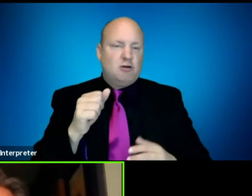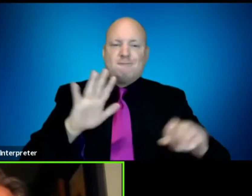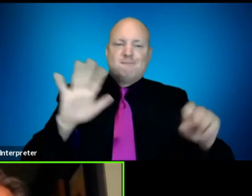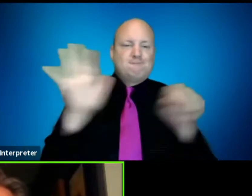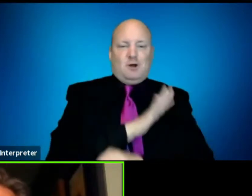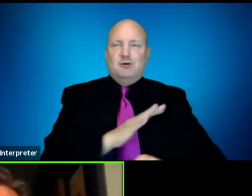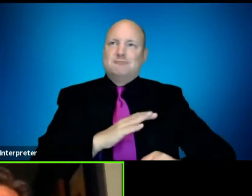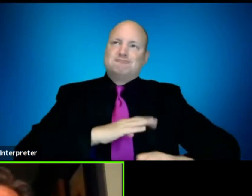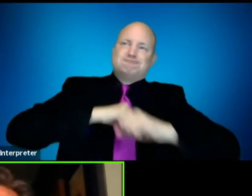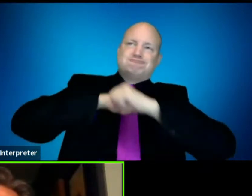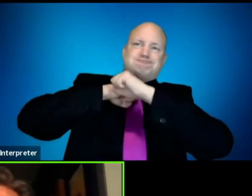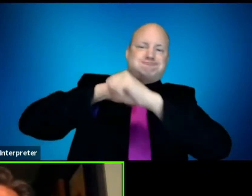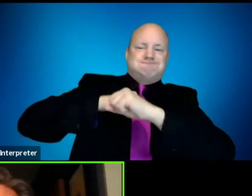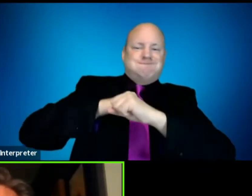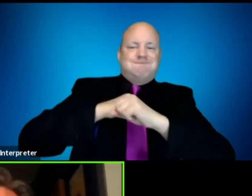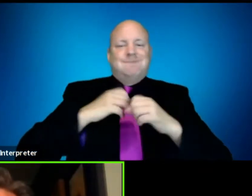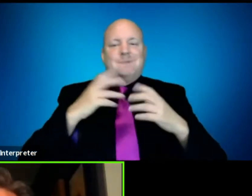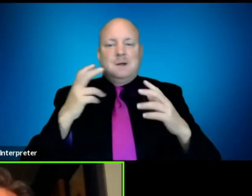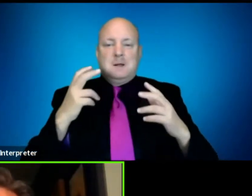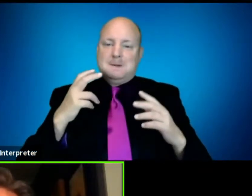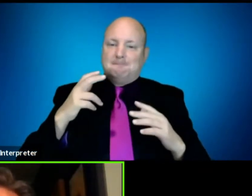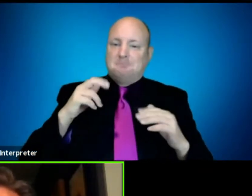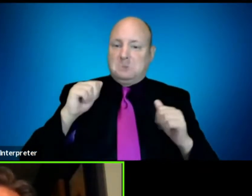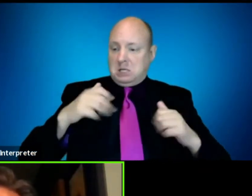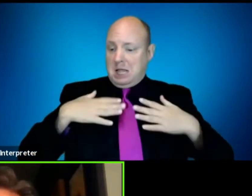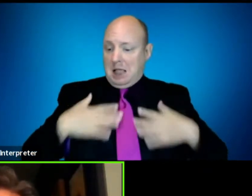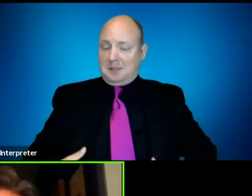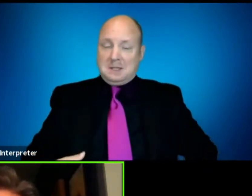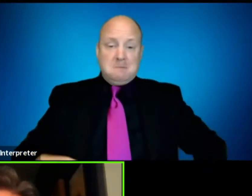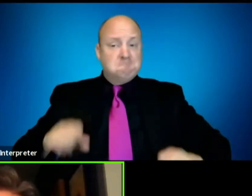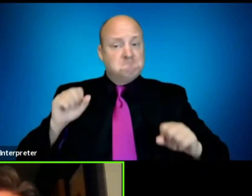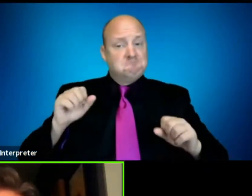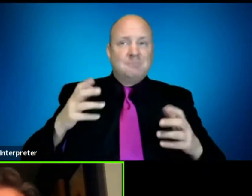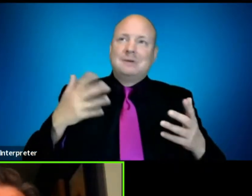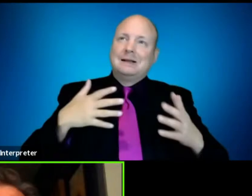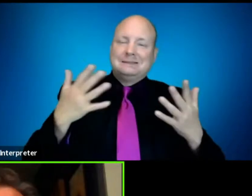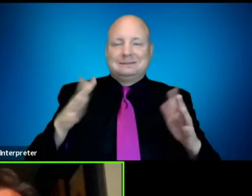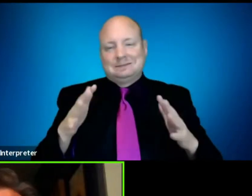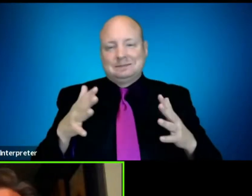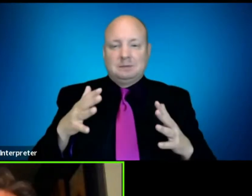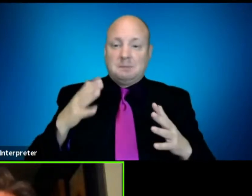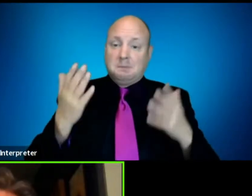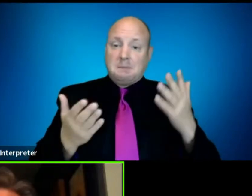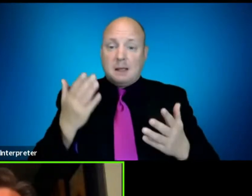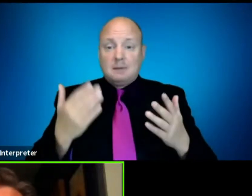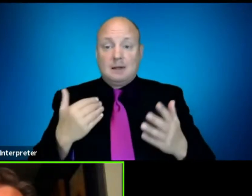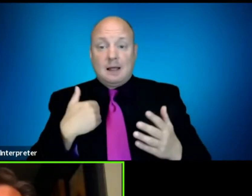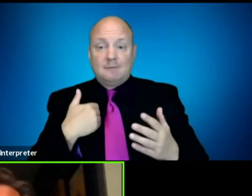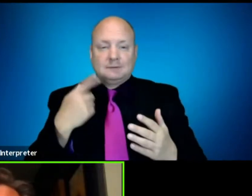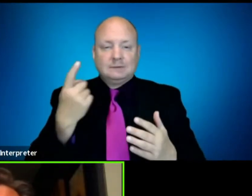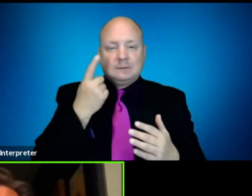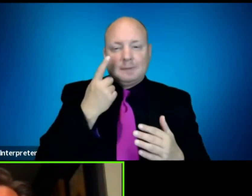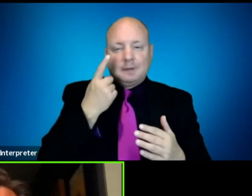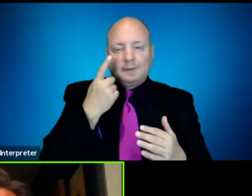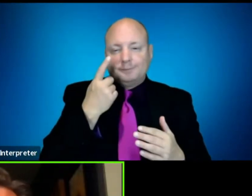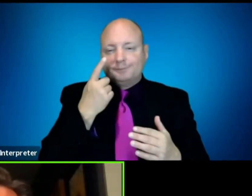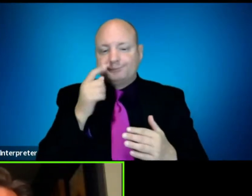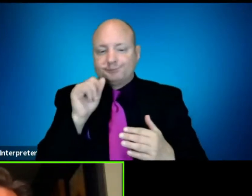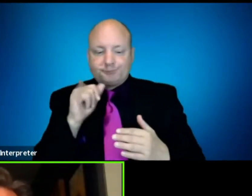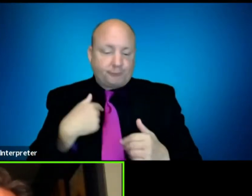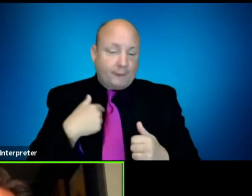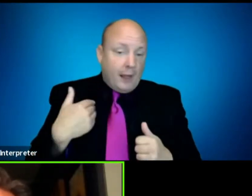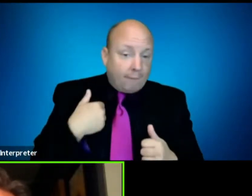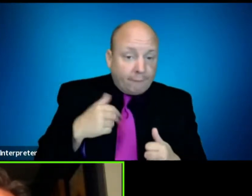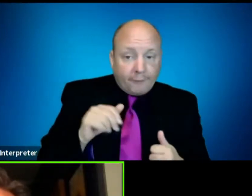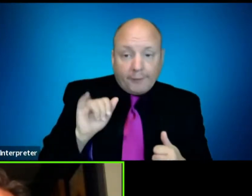offered. These are people who may have underlying conditions that cause their immune system not to work, advanced AIDS, beyond